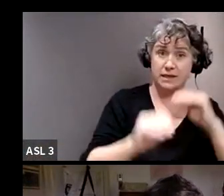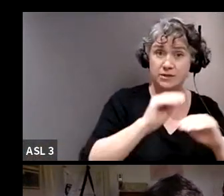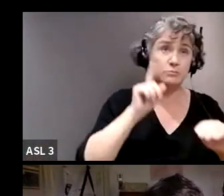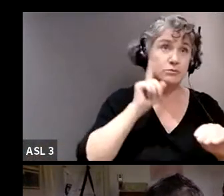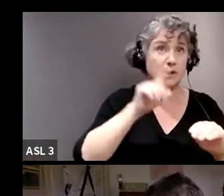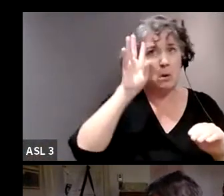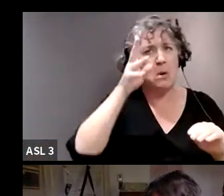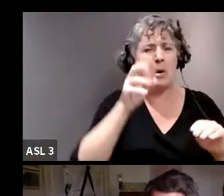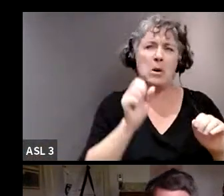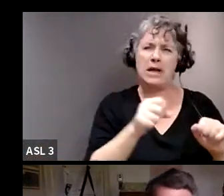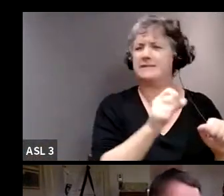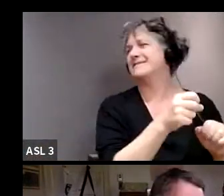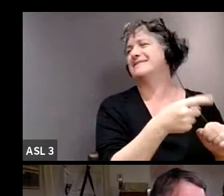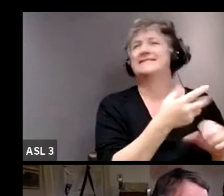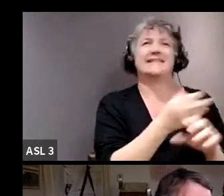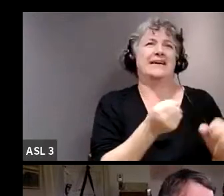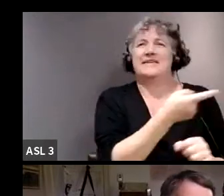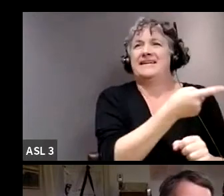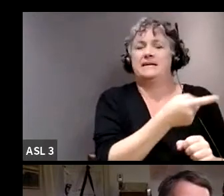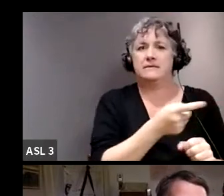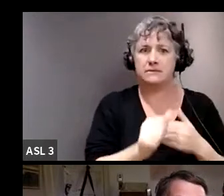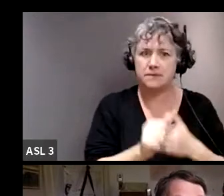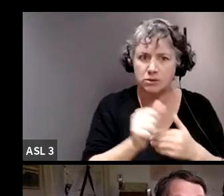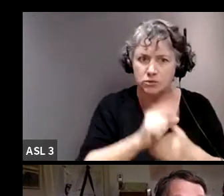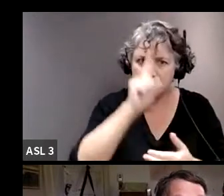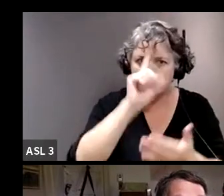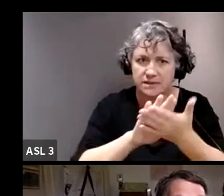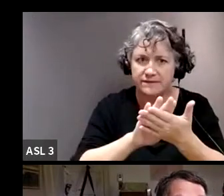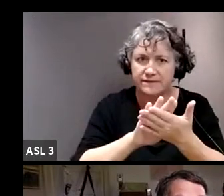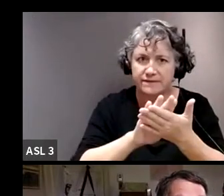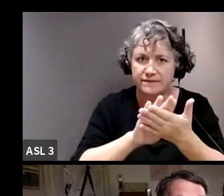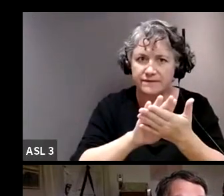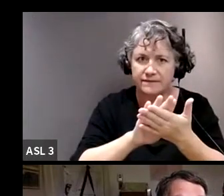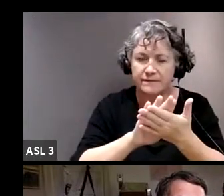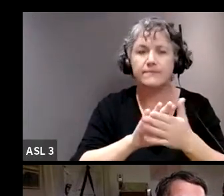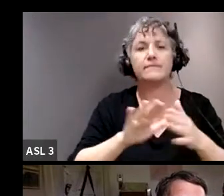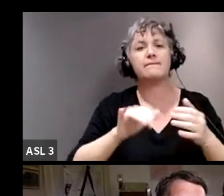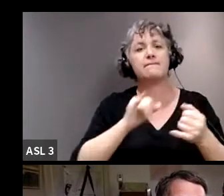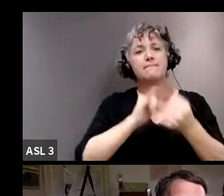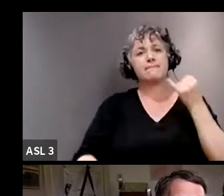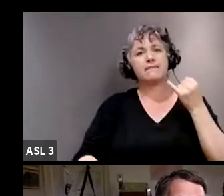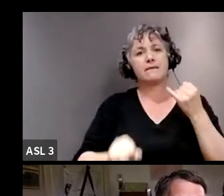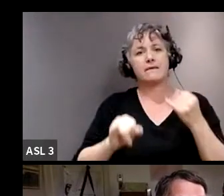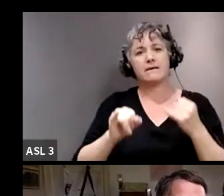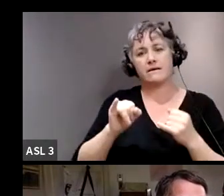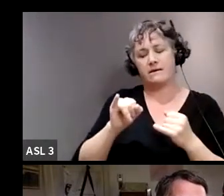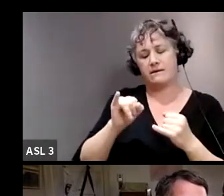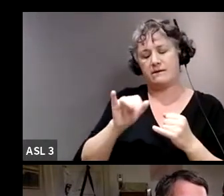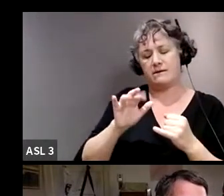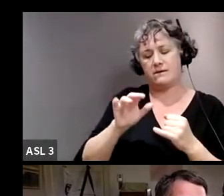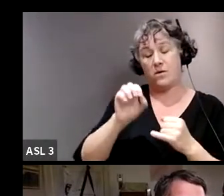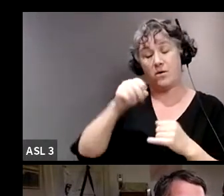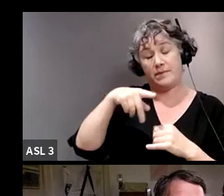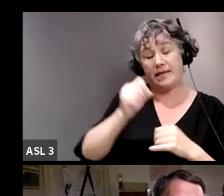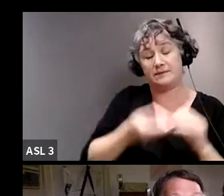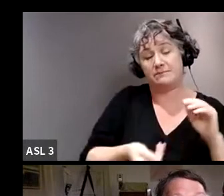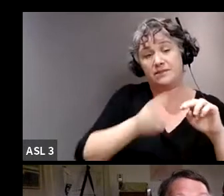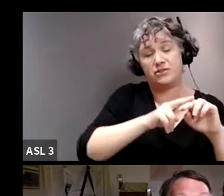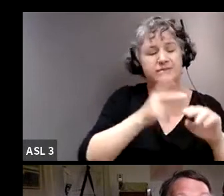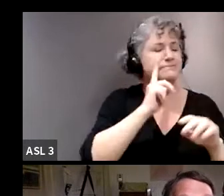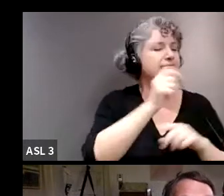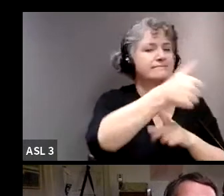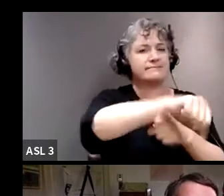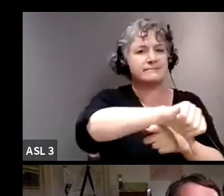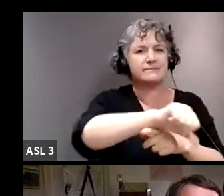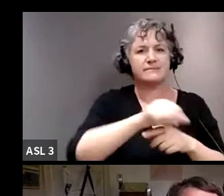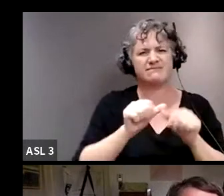finally i'd like to remind and empower the board on their commitment to freezing or reducing the ops budget contrary to the incredibly belittling